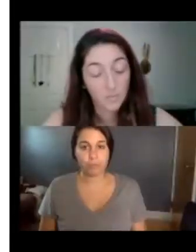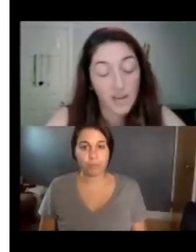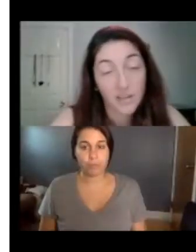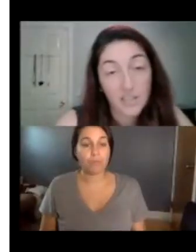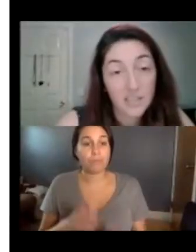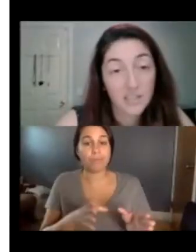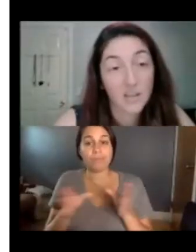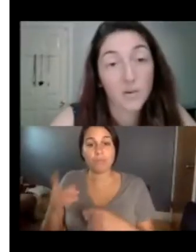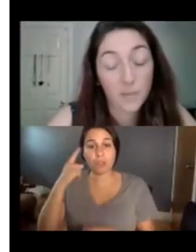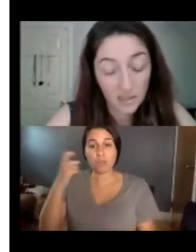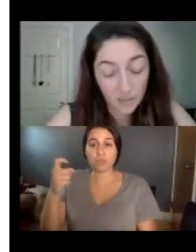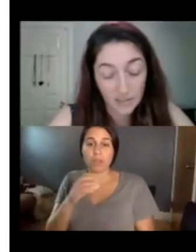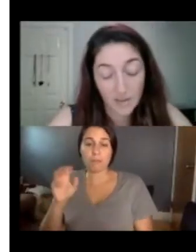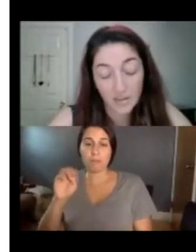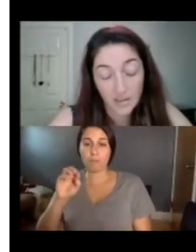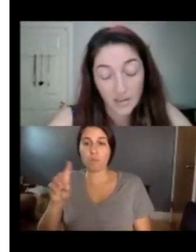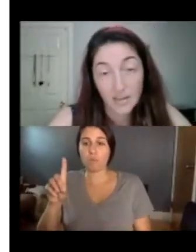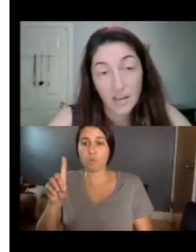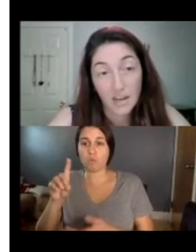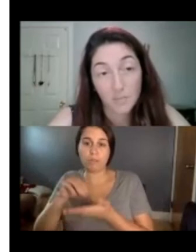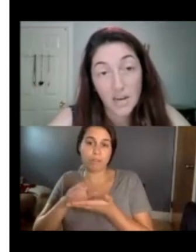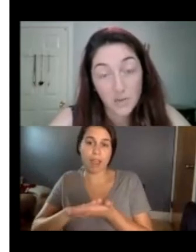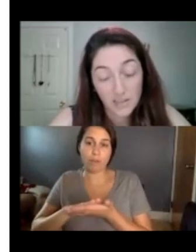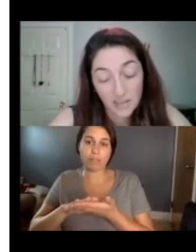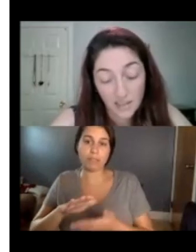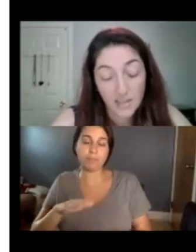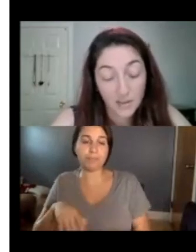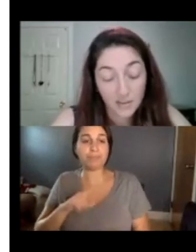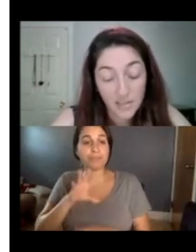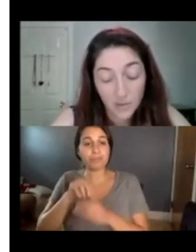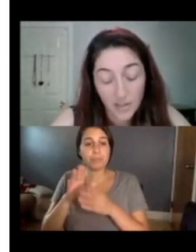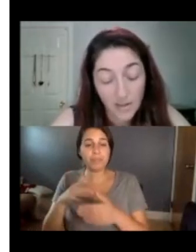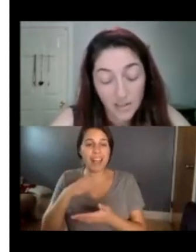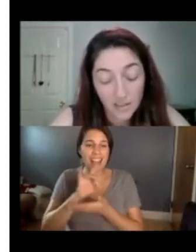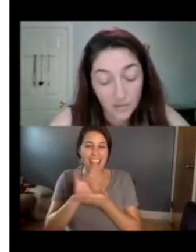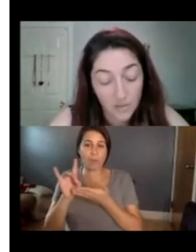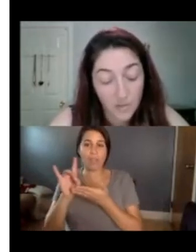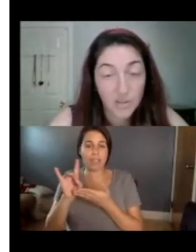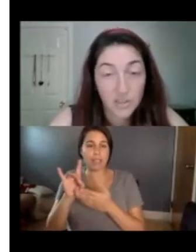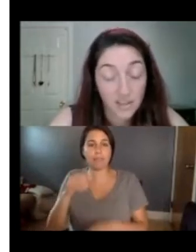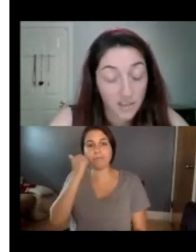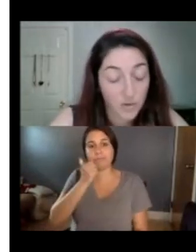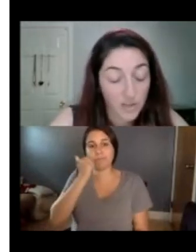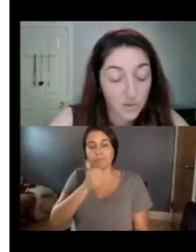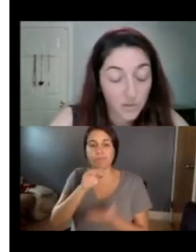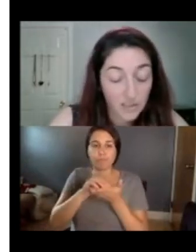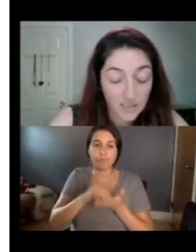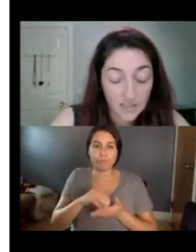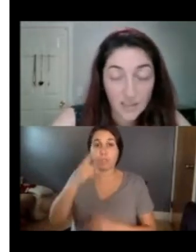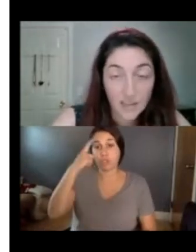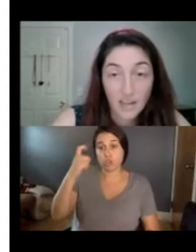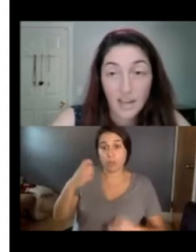dream and mood diaries. So participants kept 8-week daily diaries where they rated their dream, emotion, and their morning